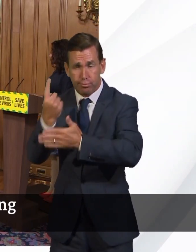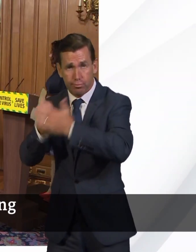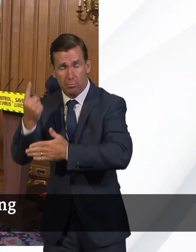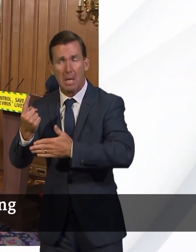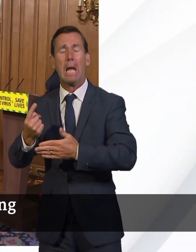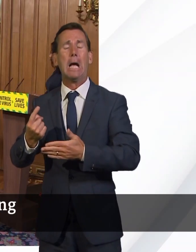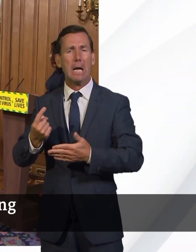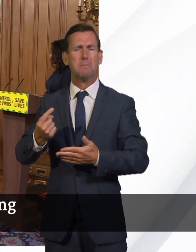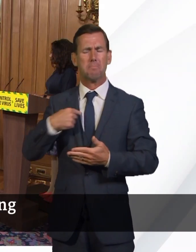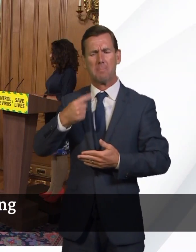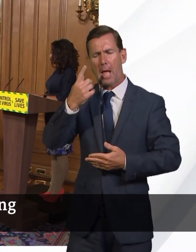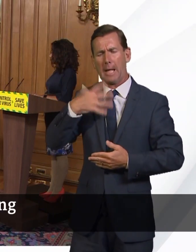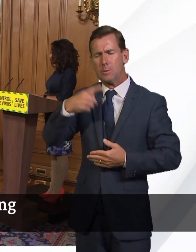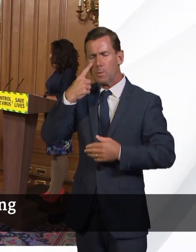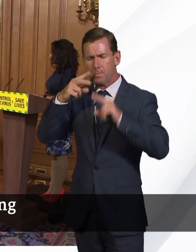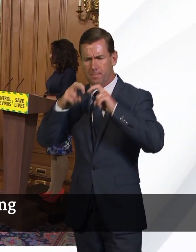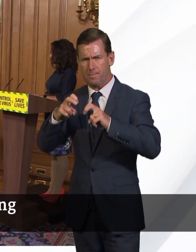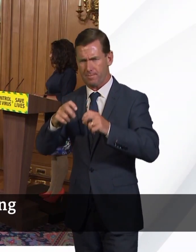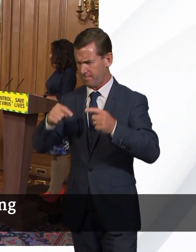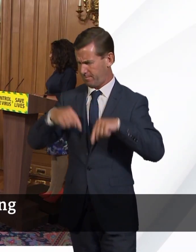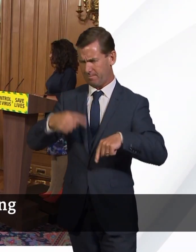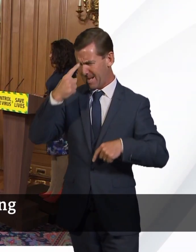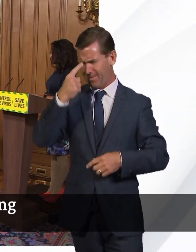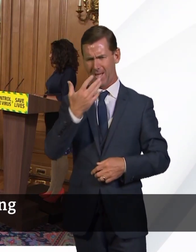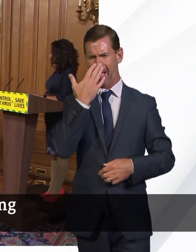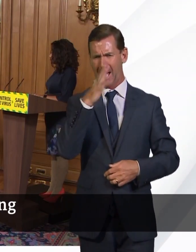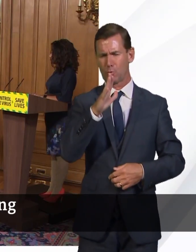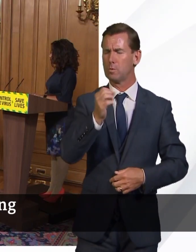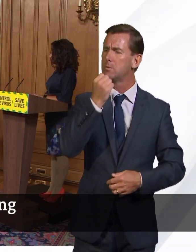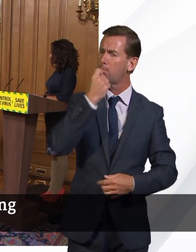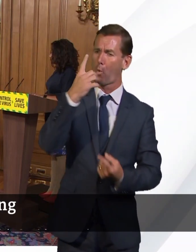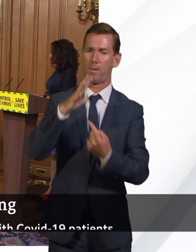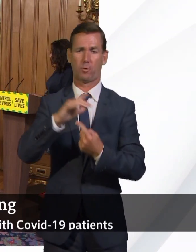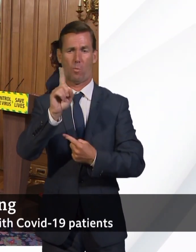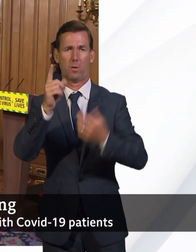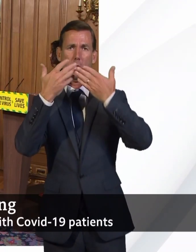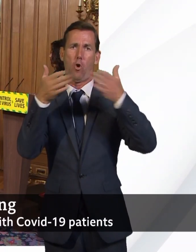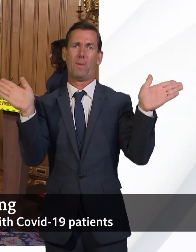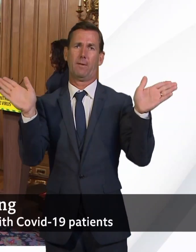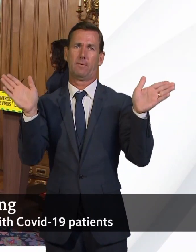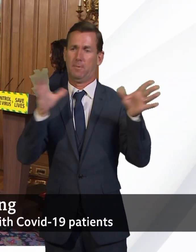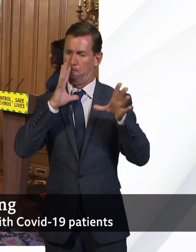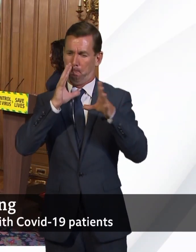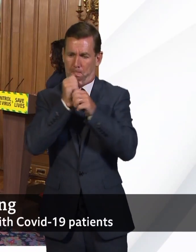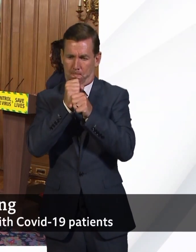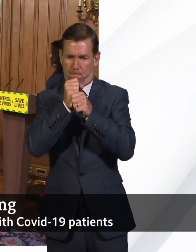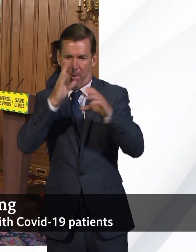because our overall approach in this is that transparency is the best way forward. We've asked